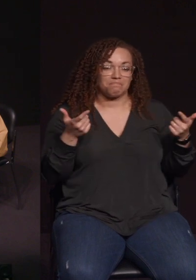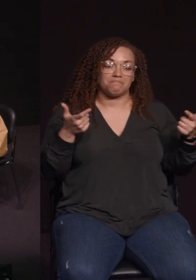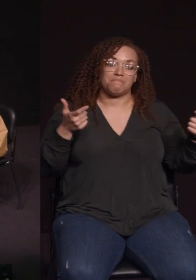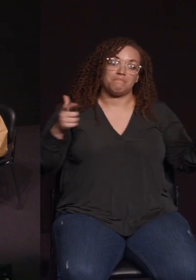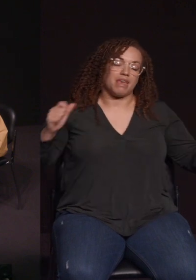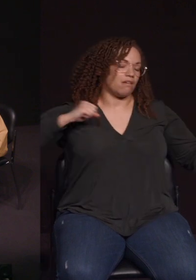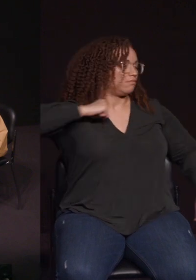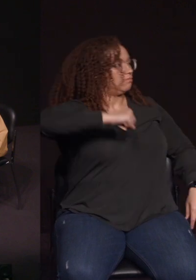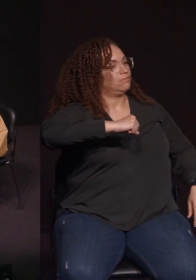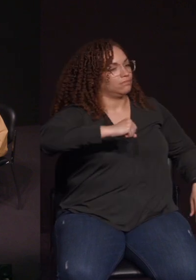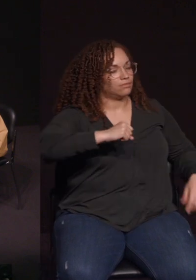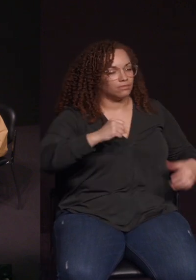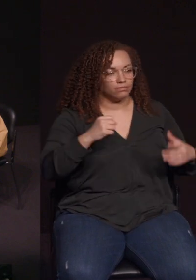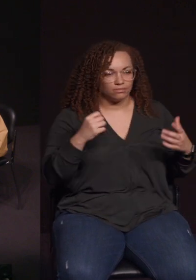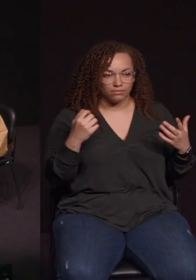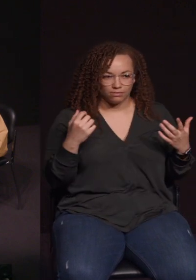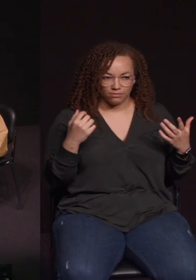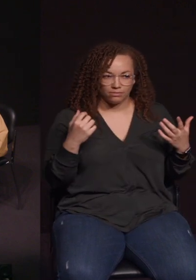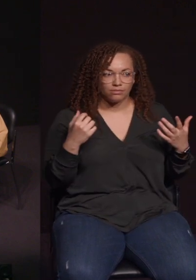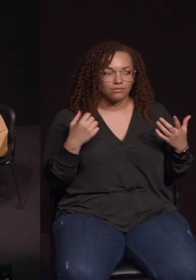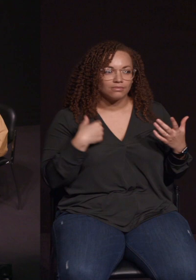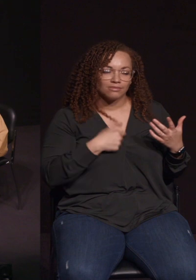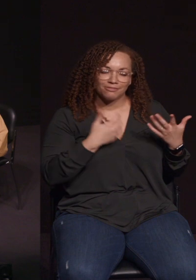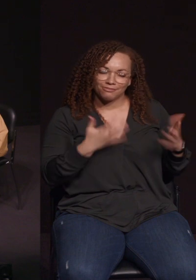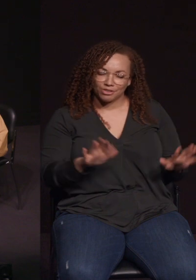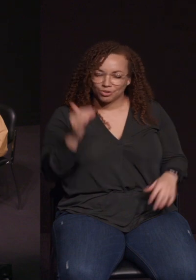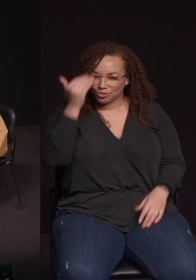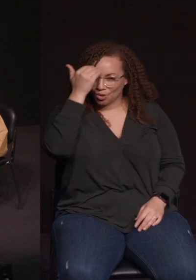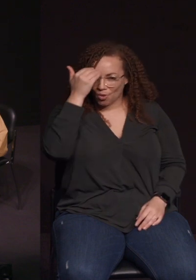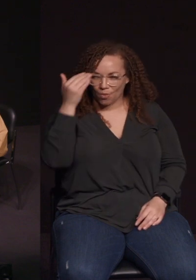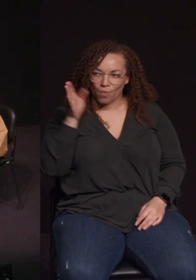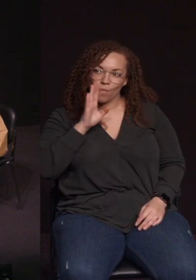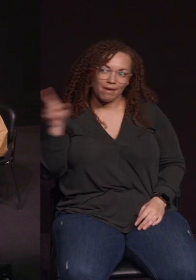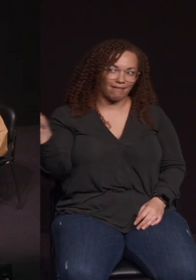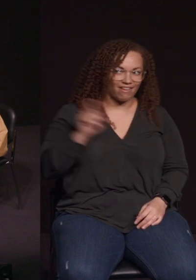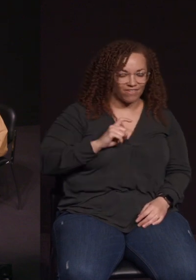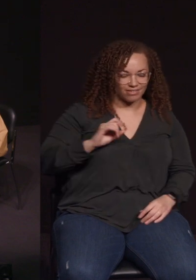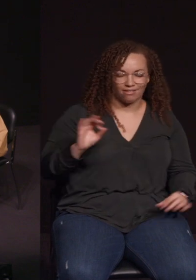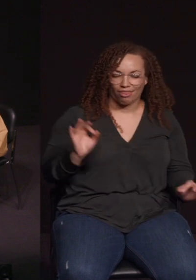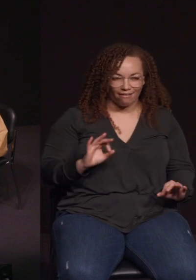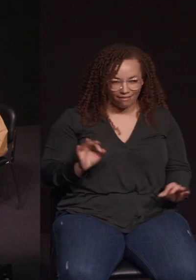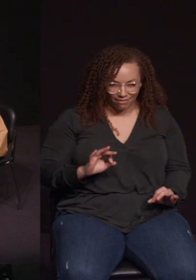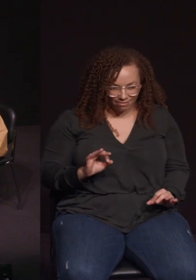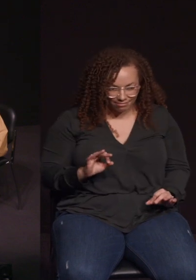We knew racist no's wasn't gonna give us nothing. Actually,